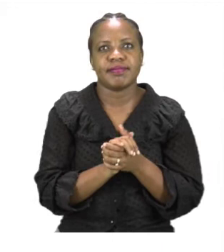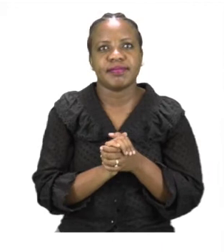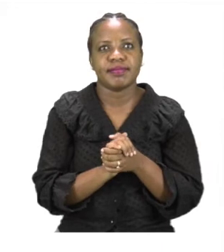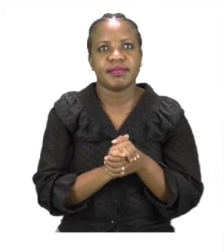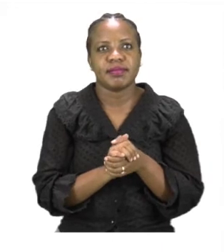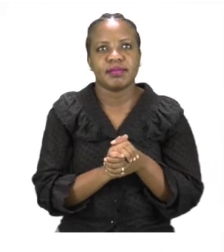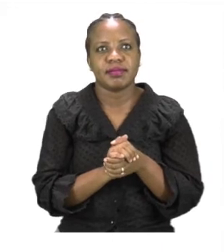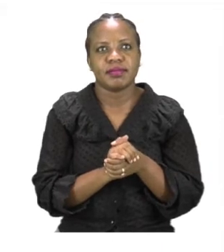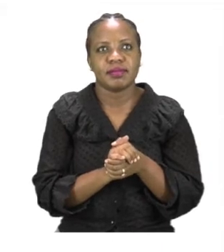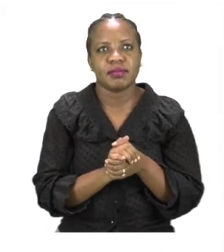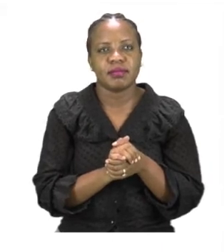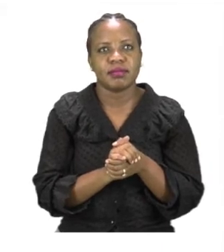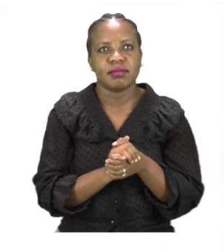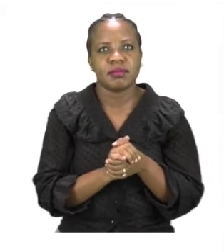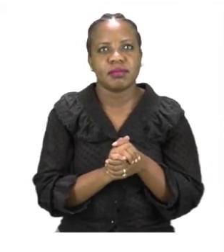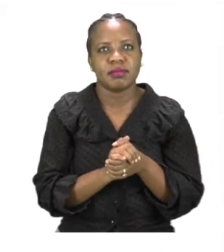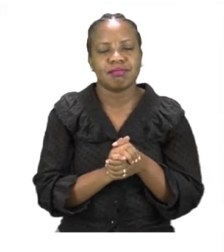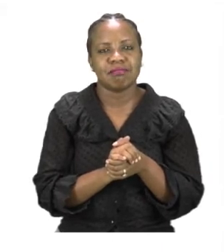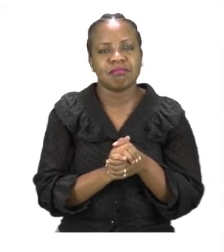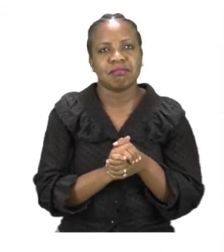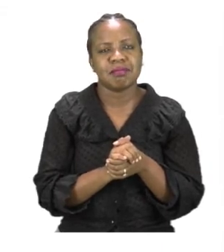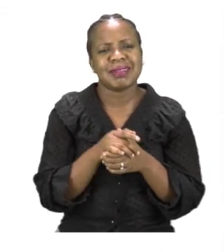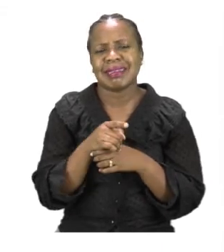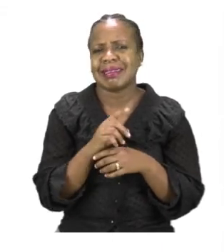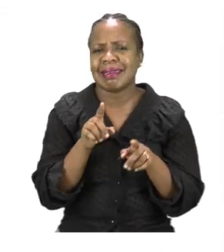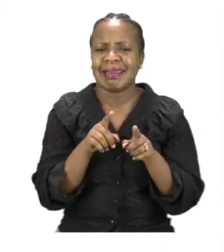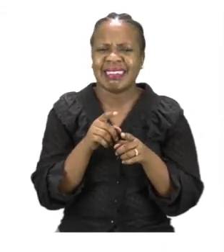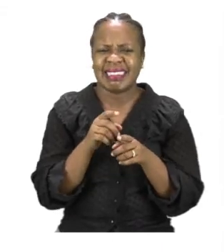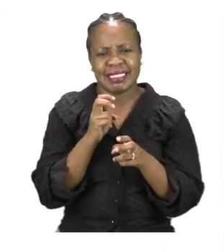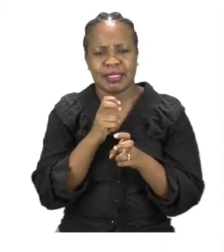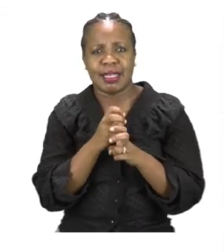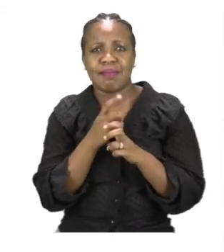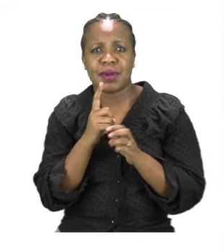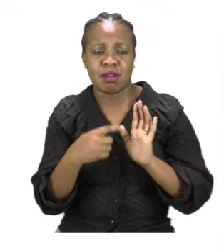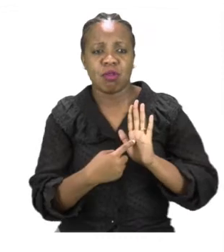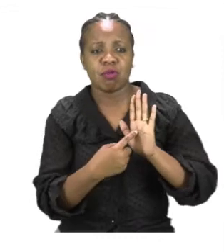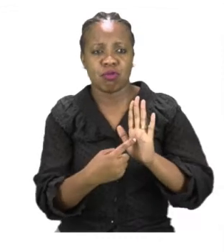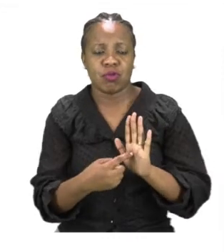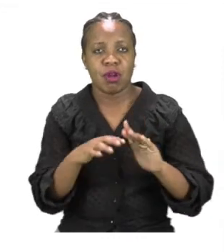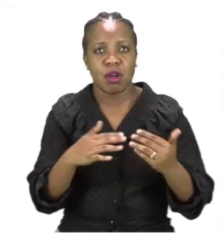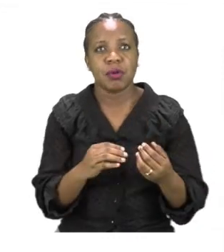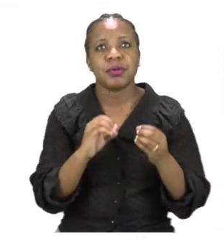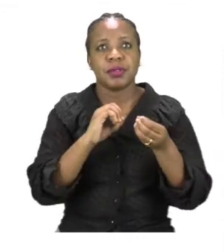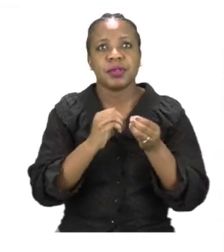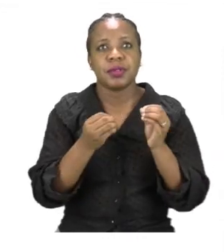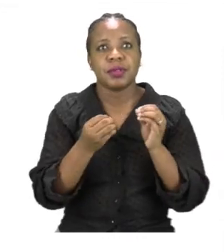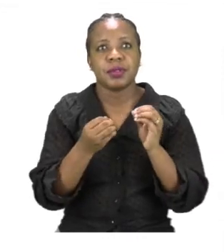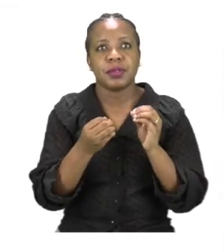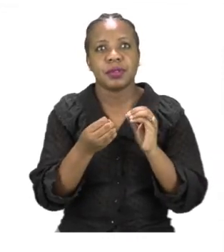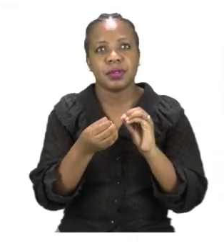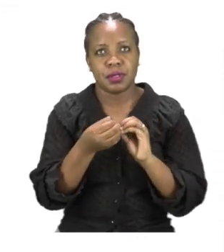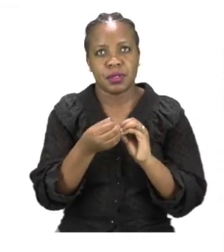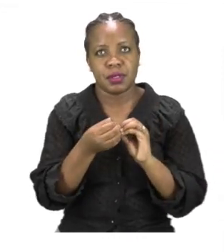you need to add, but I'm going to show you how you can add. Let's do number C together. Now number